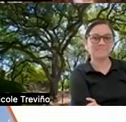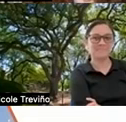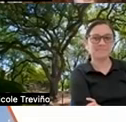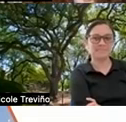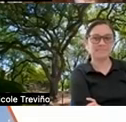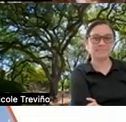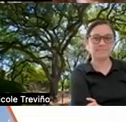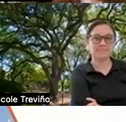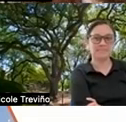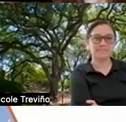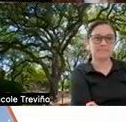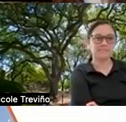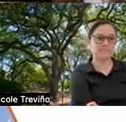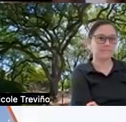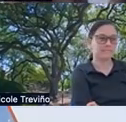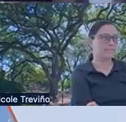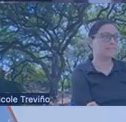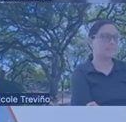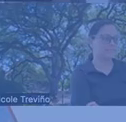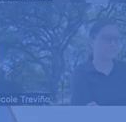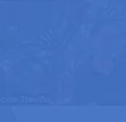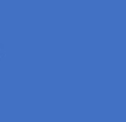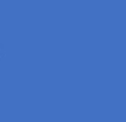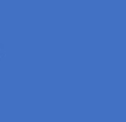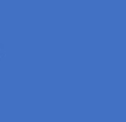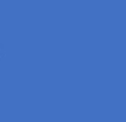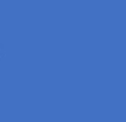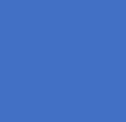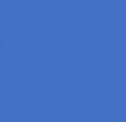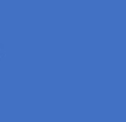right, we'll see you all back here in 20 minutes.